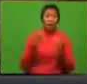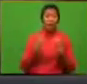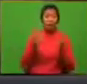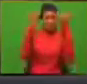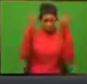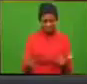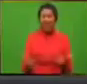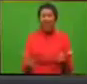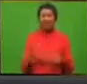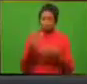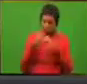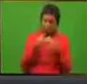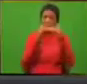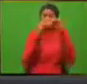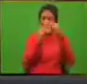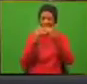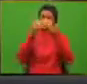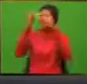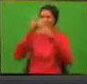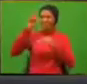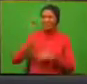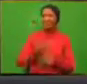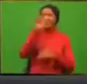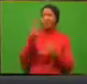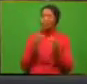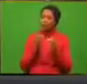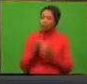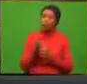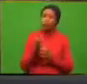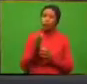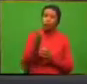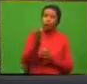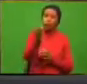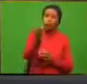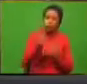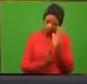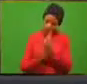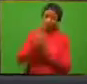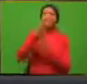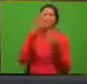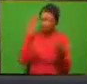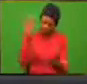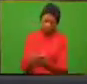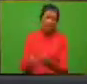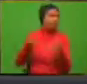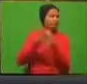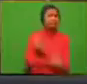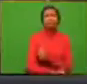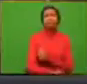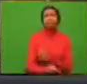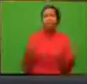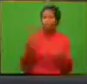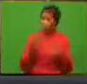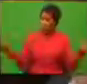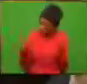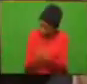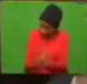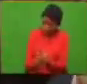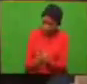now to build South Africa into the prosperous country that we know it can be together.